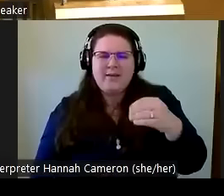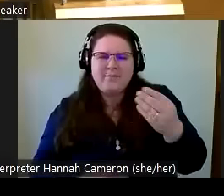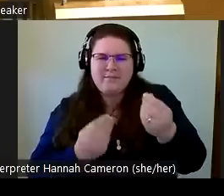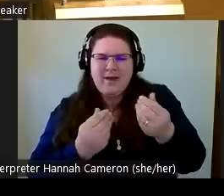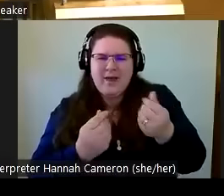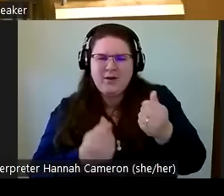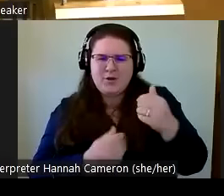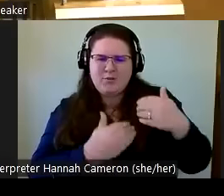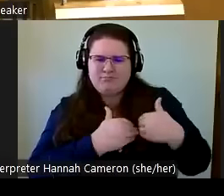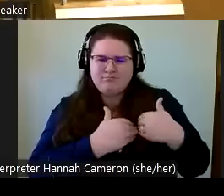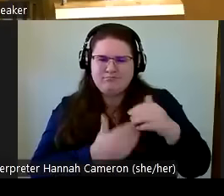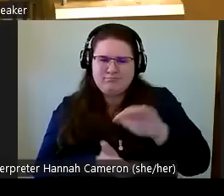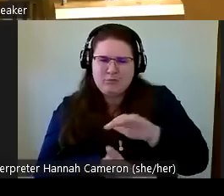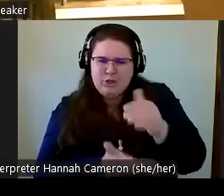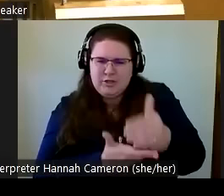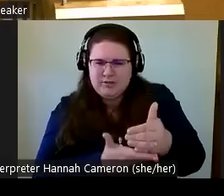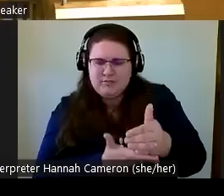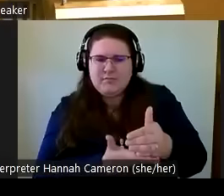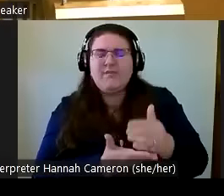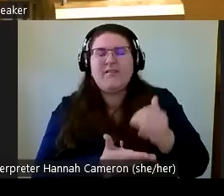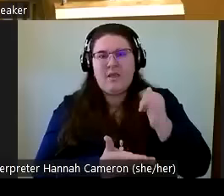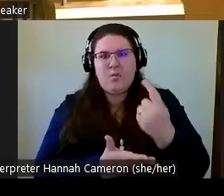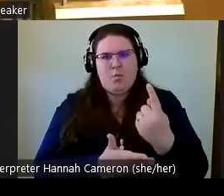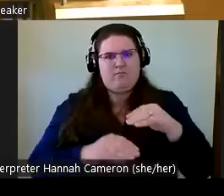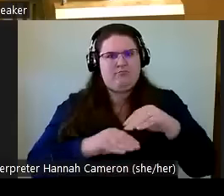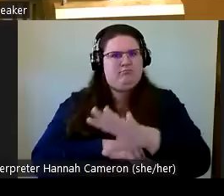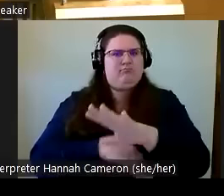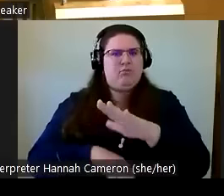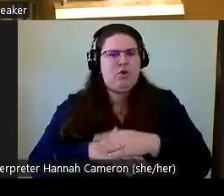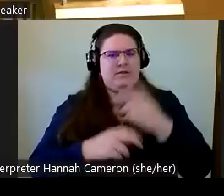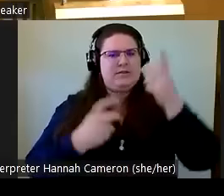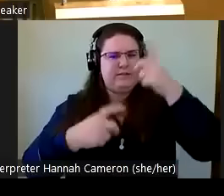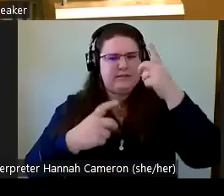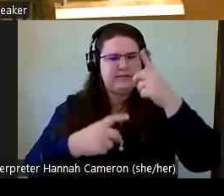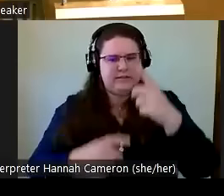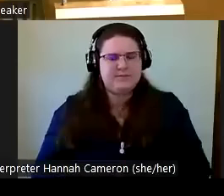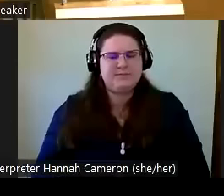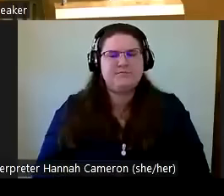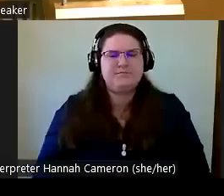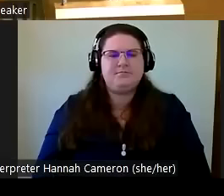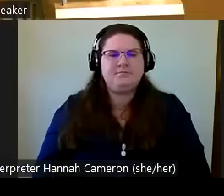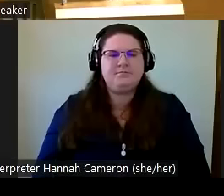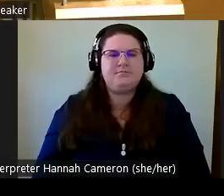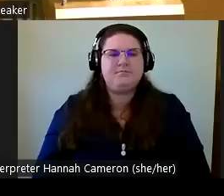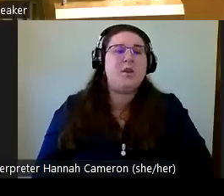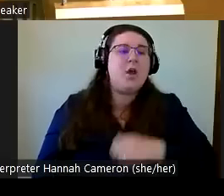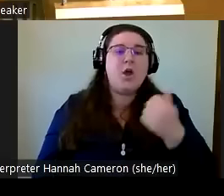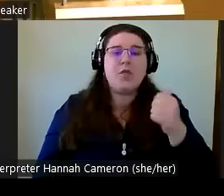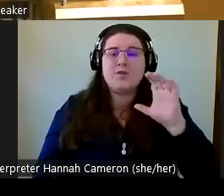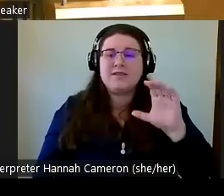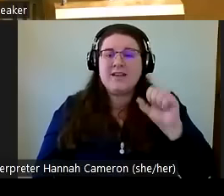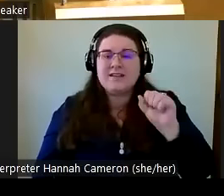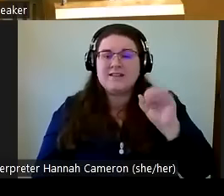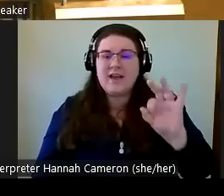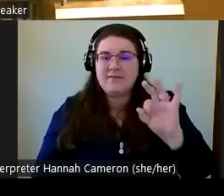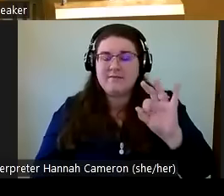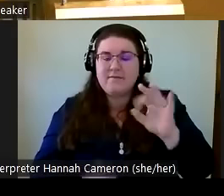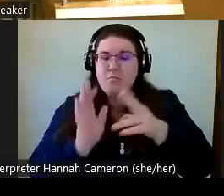disease course. That's one of them. And there was another study that looked at CSF markers of rejuvenation. This